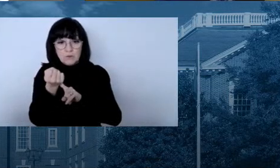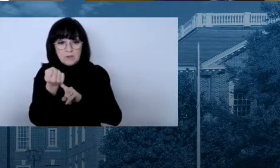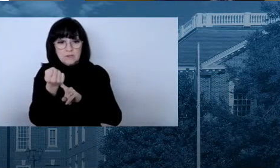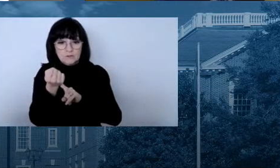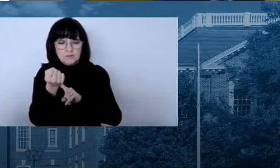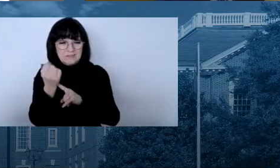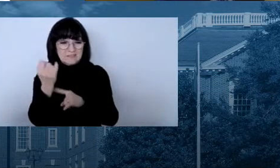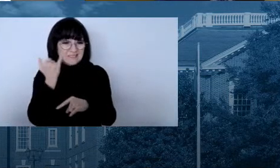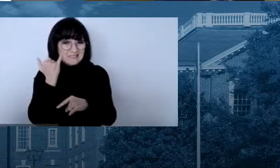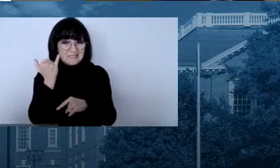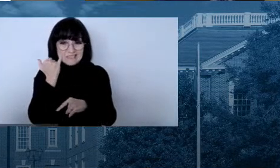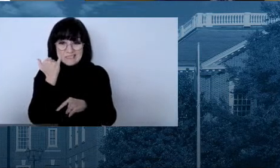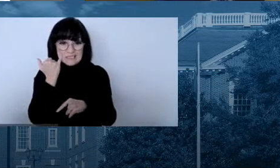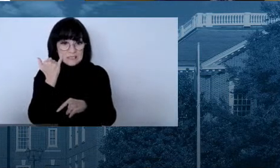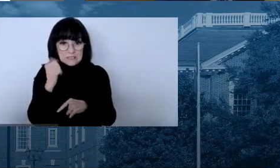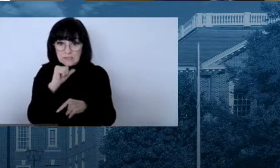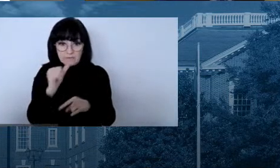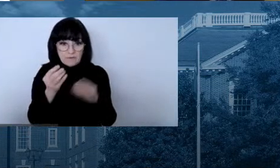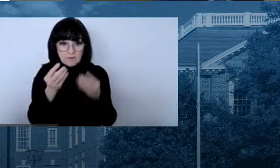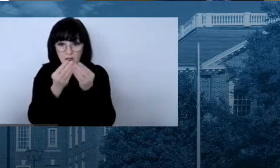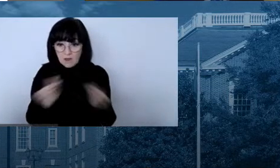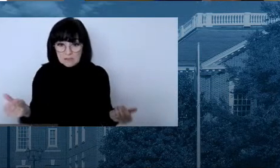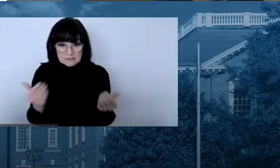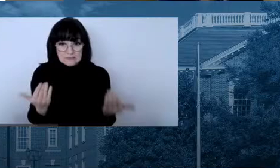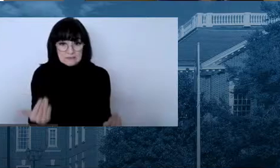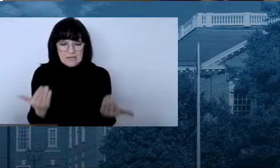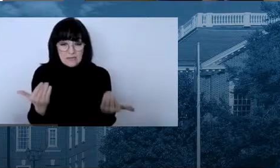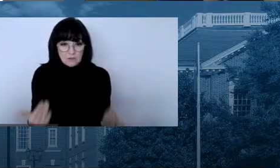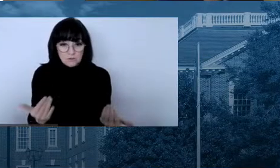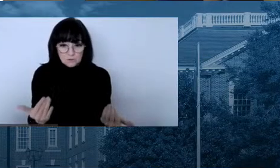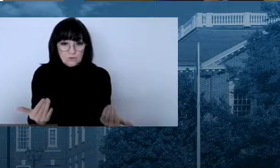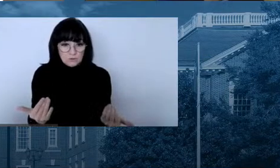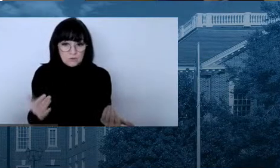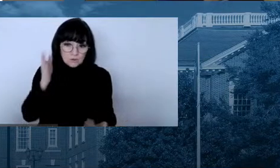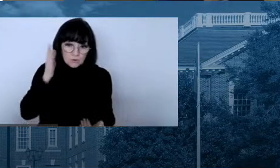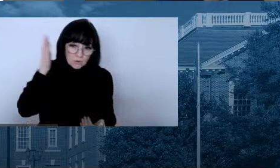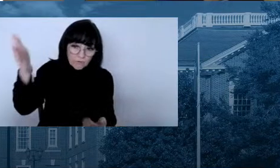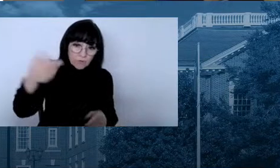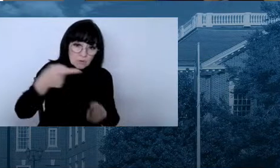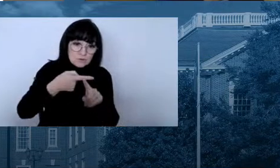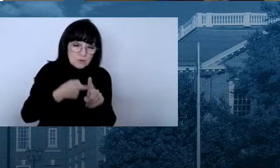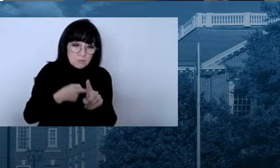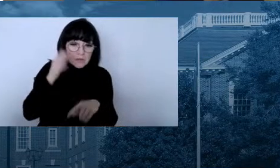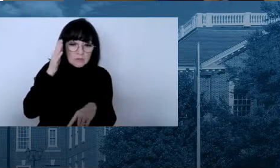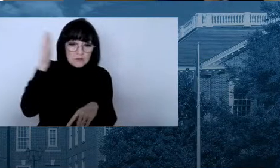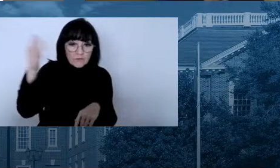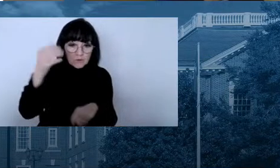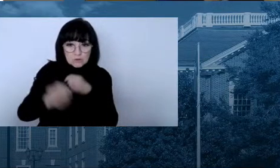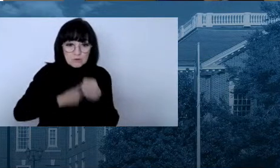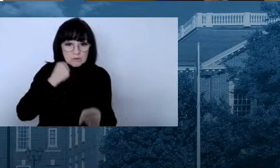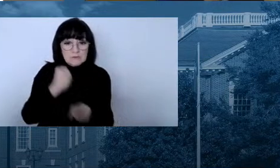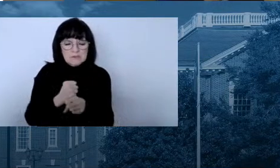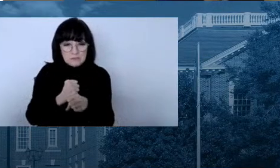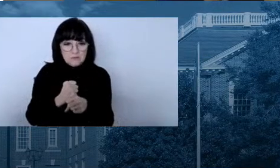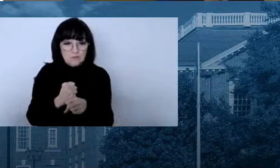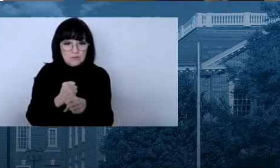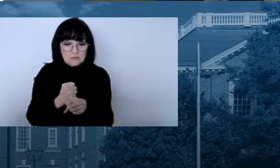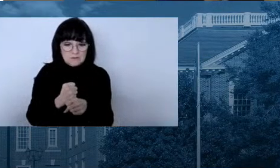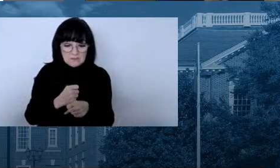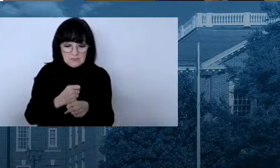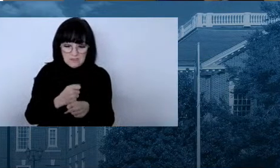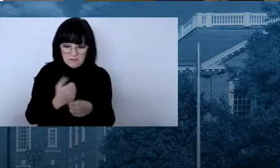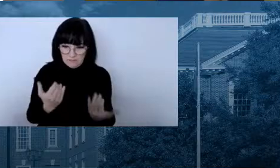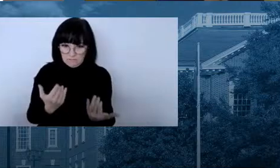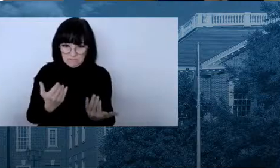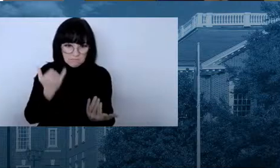doesn't get stamped out now in future months or even in future years, thinking about this time last year, will we